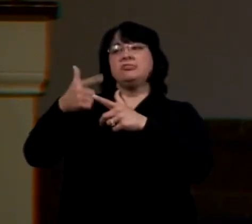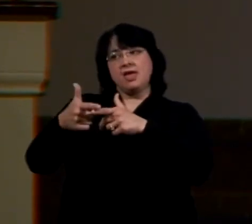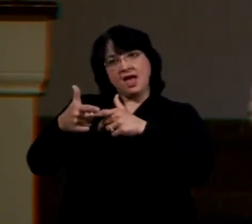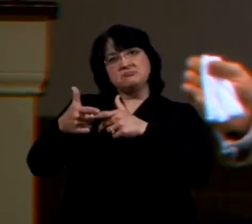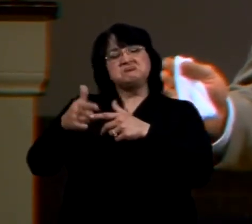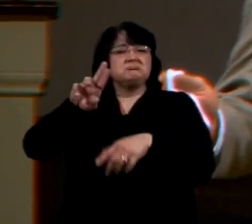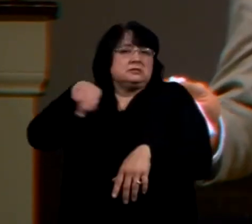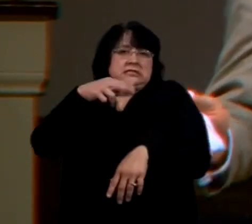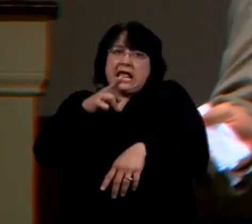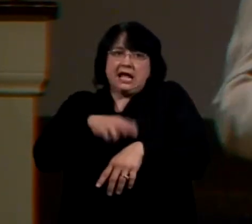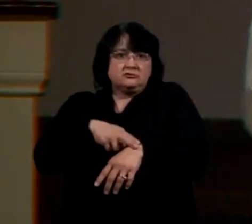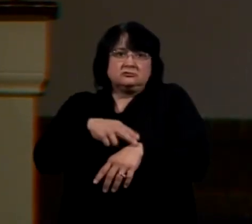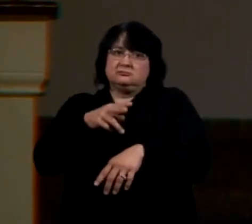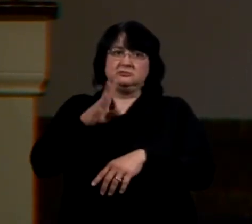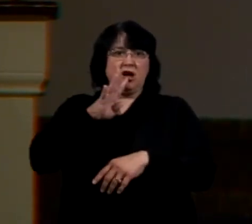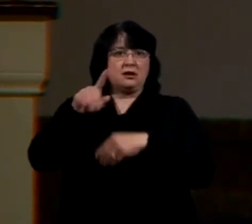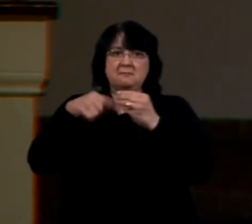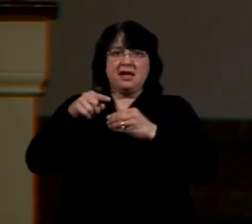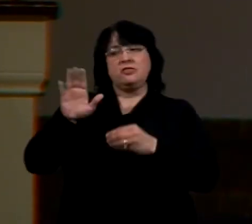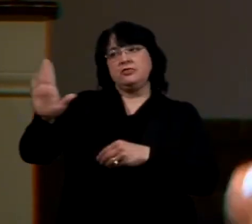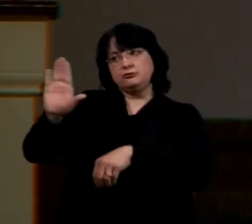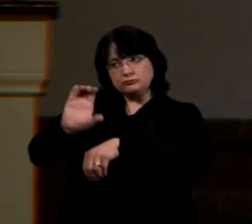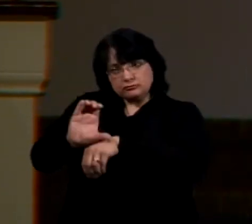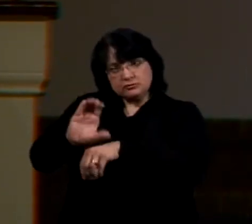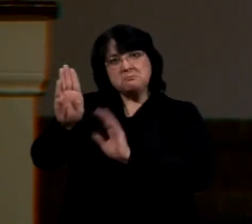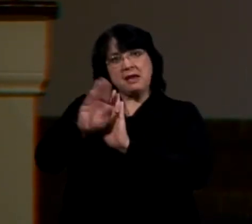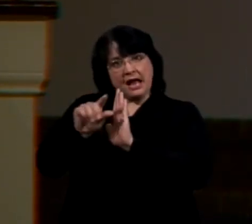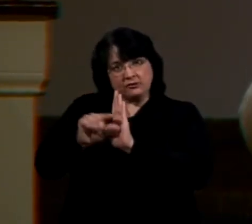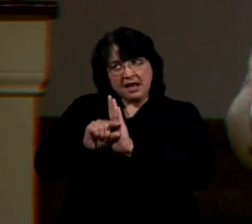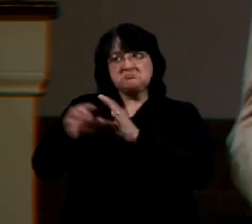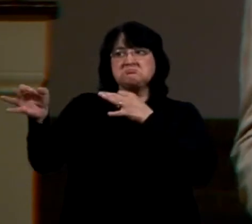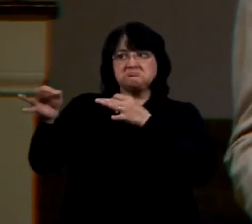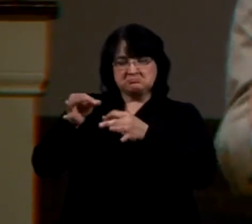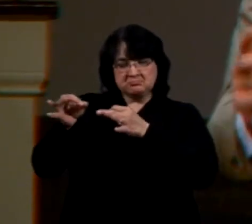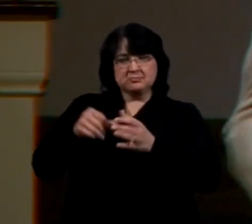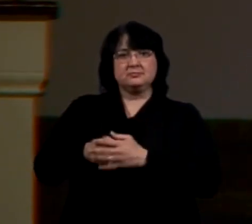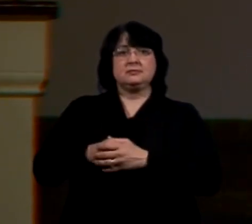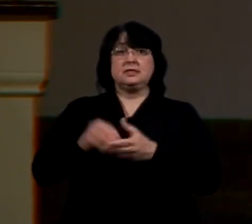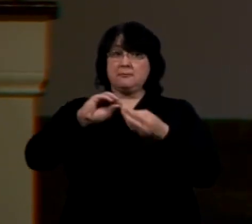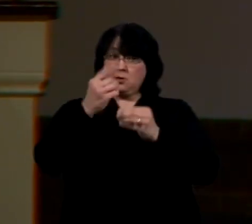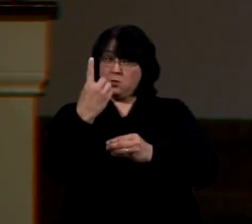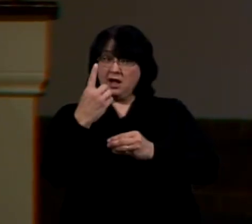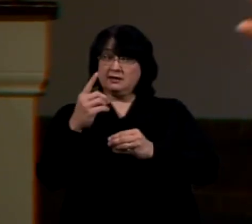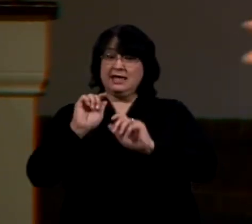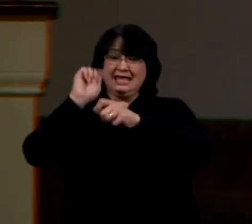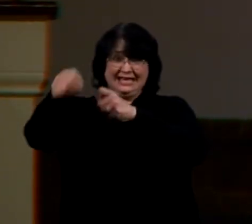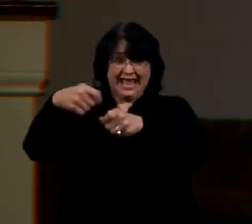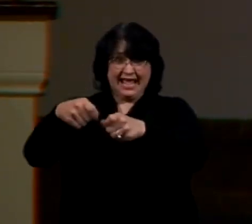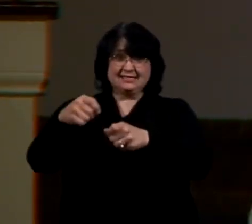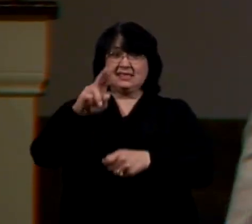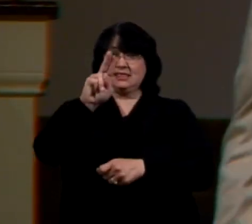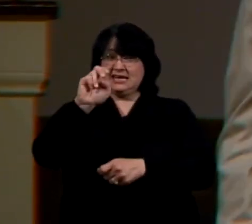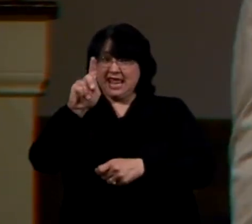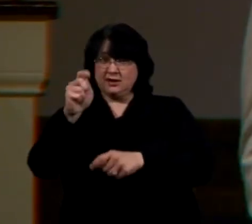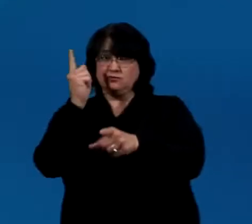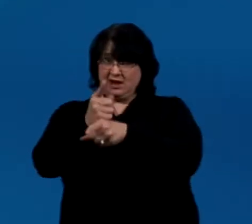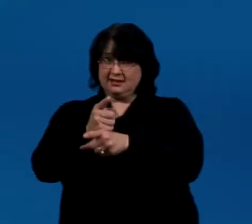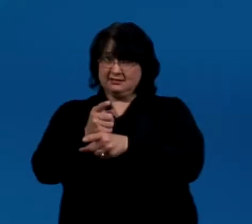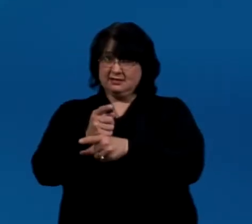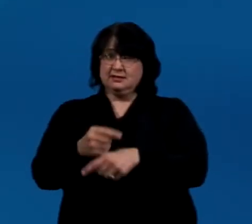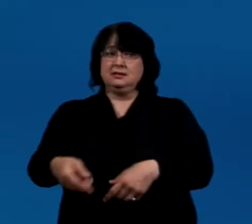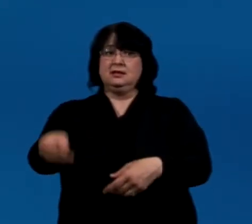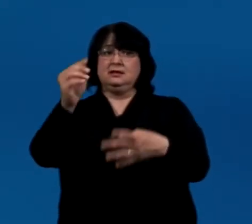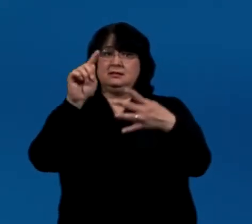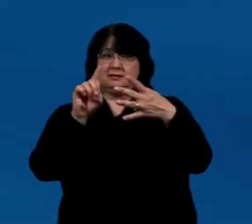becomes a natural transition about their church background and moving in. So, number one, cast the net right. But then let's go to division number two. And